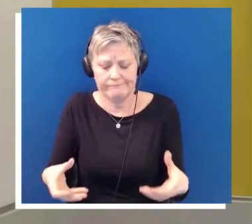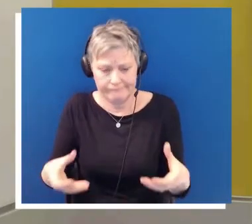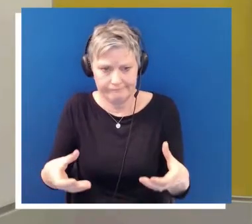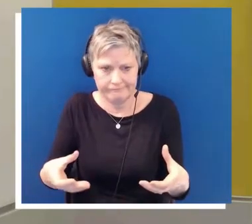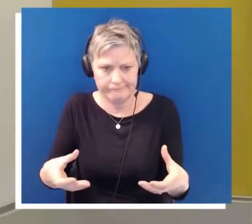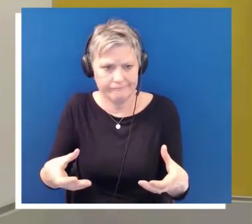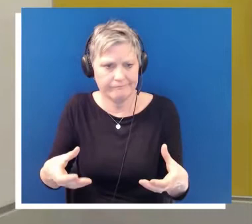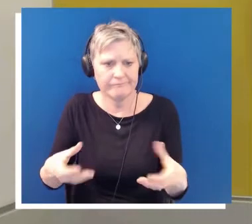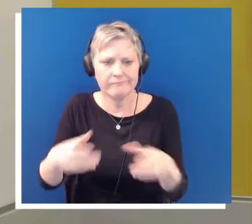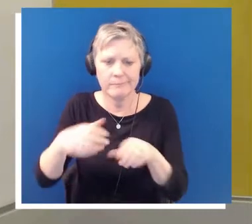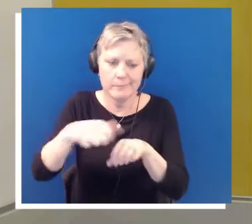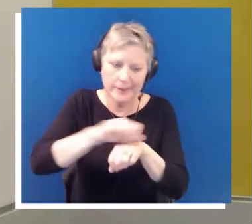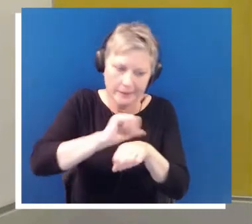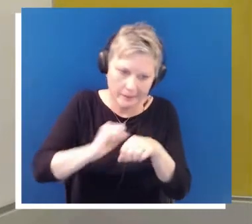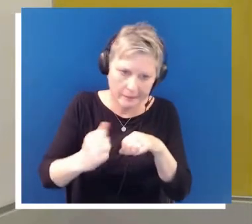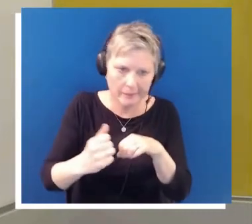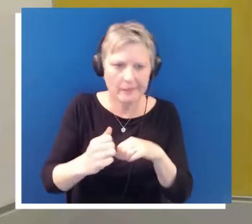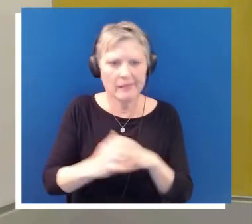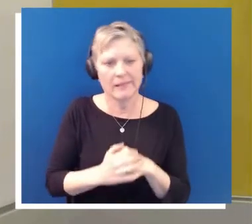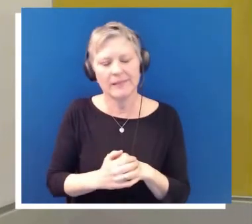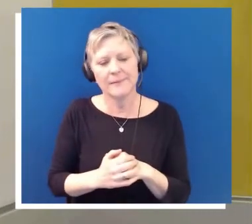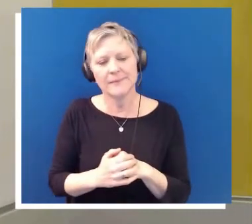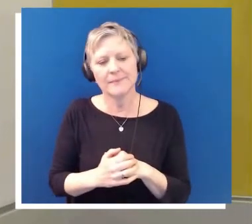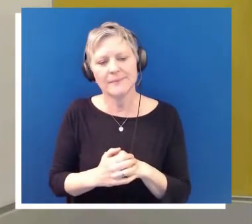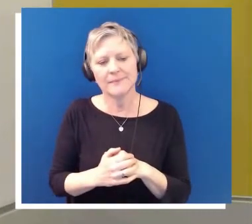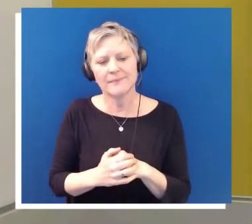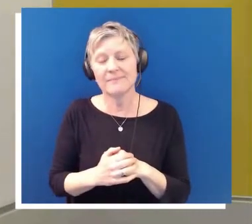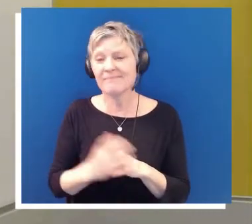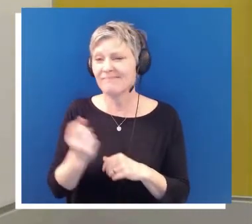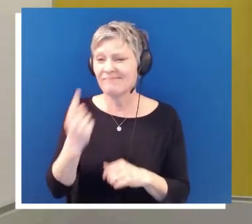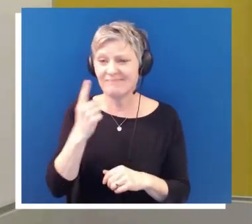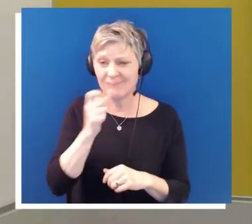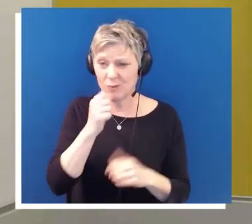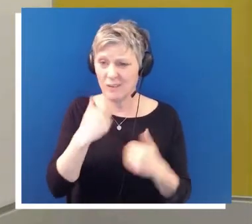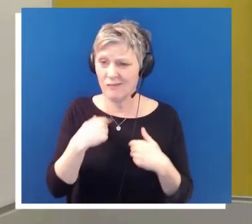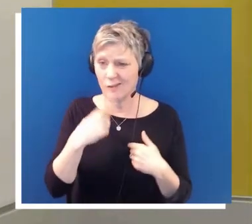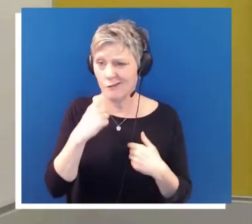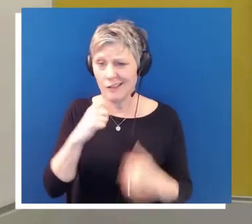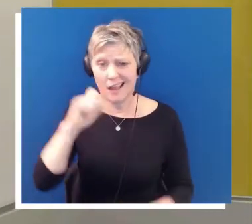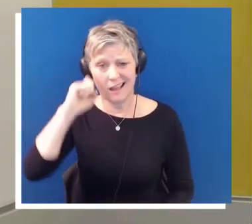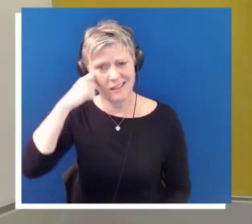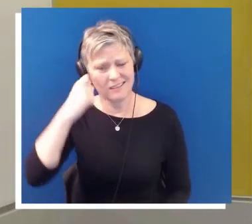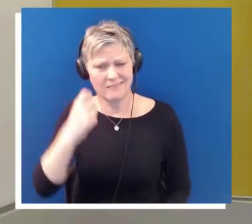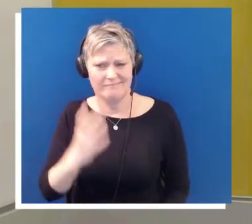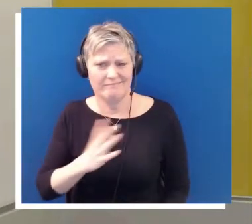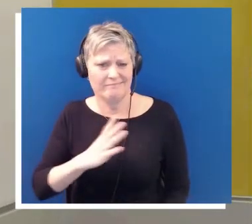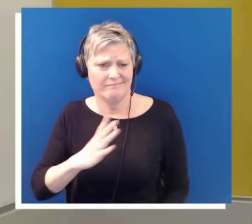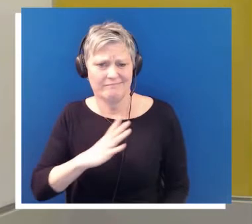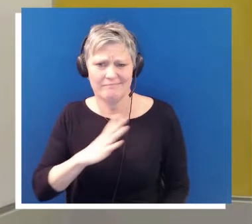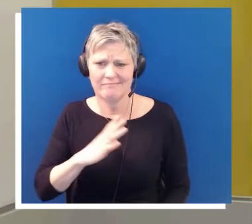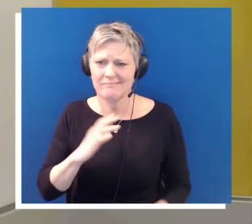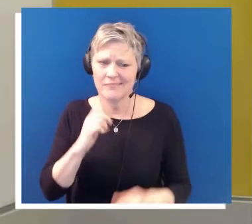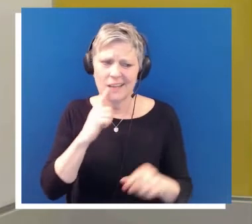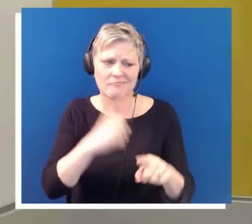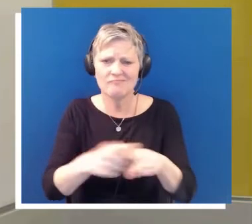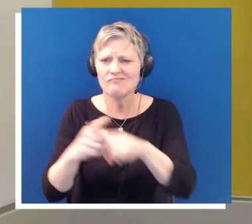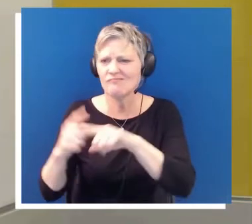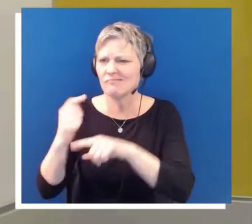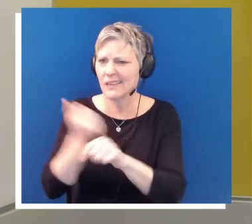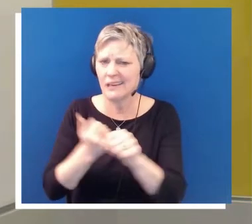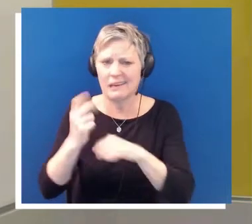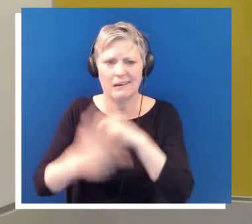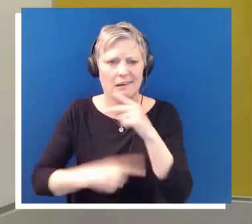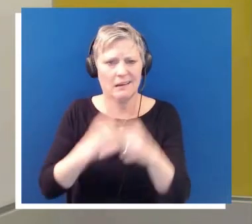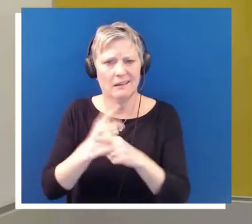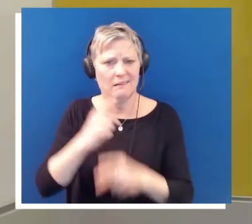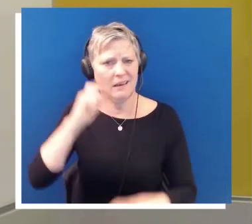just like so. And if you didn't have any red onions at home and you wanted to actually do Vidalia onions or something like that, or a